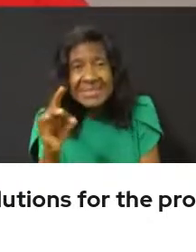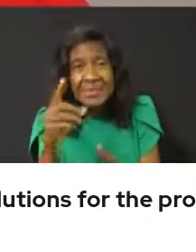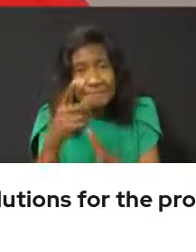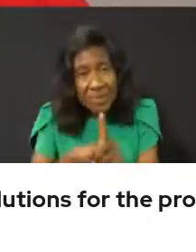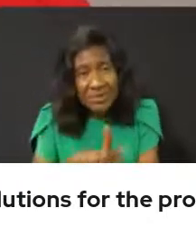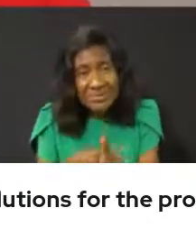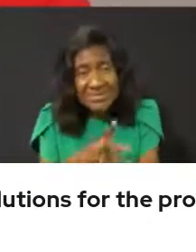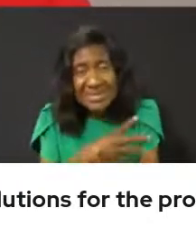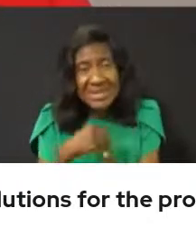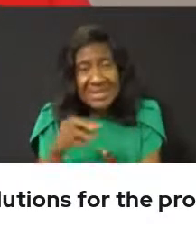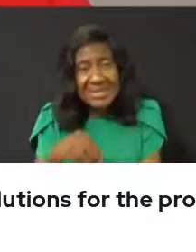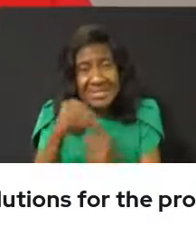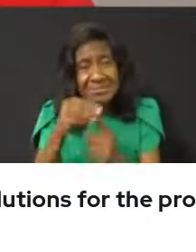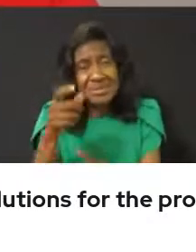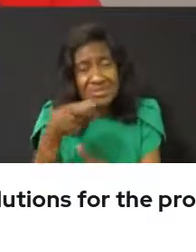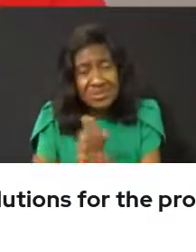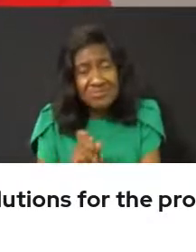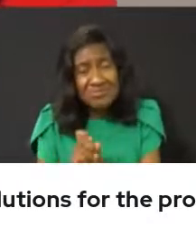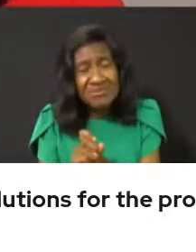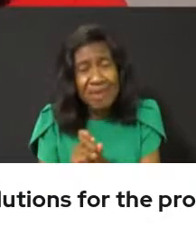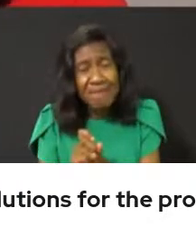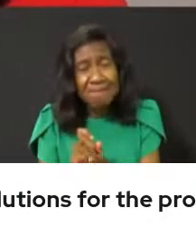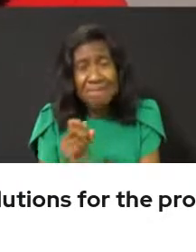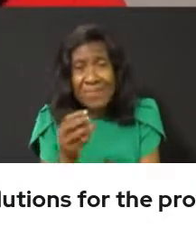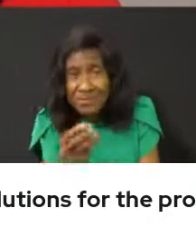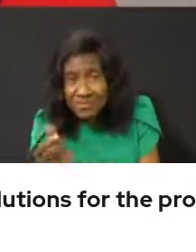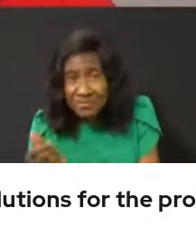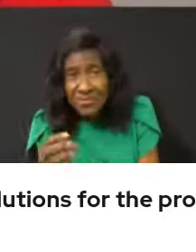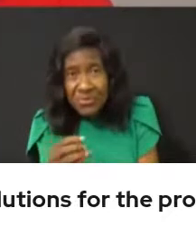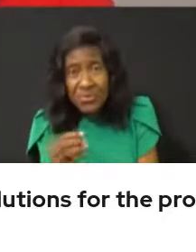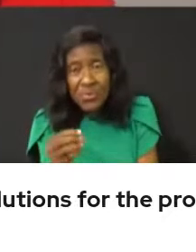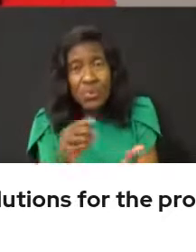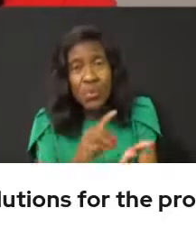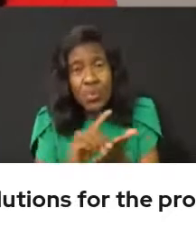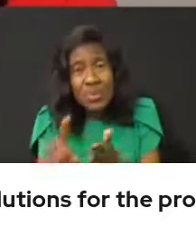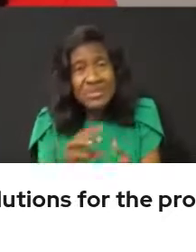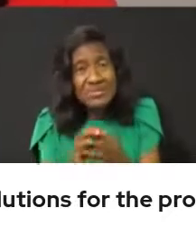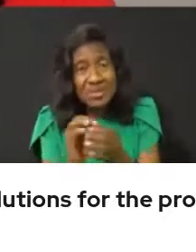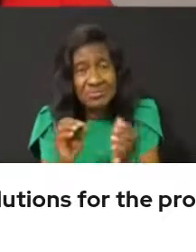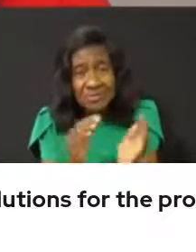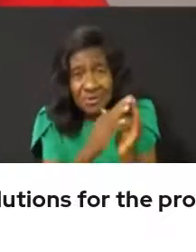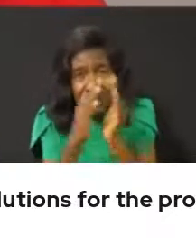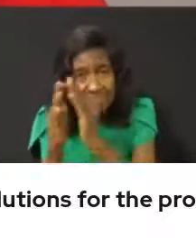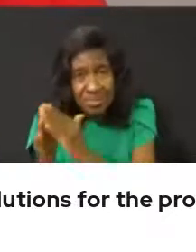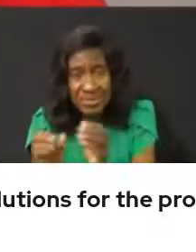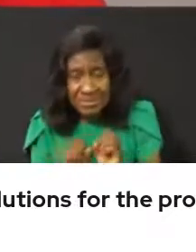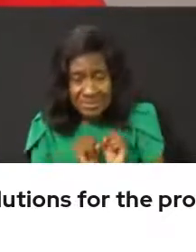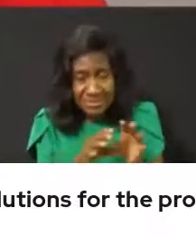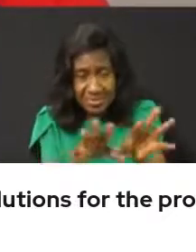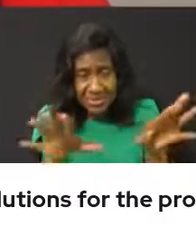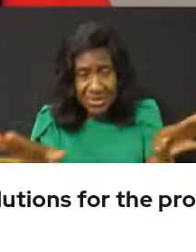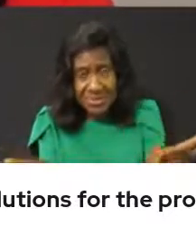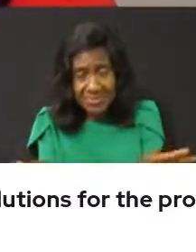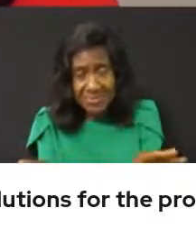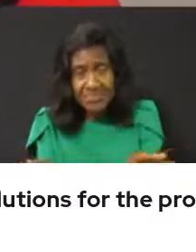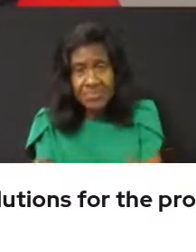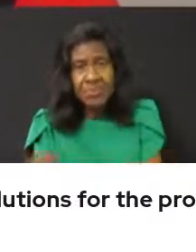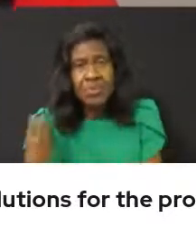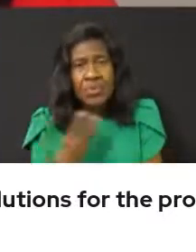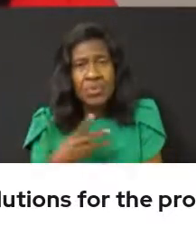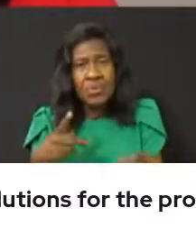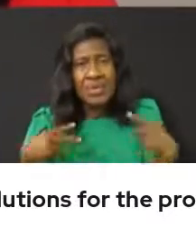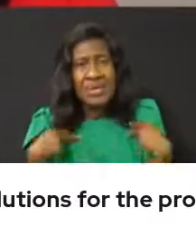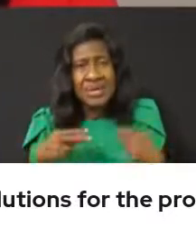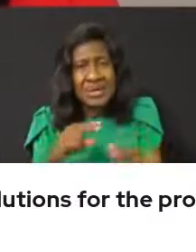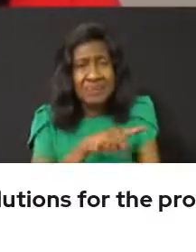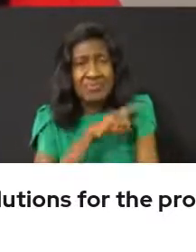several weeks of community spread. First and foremost, we have strengthened our investment in